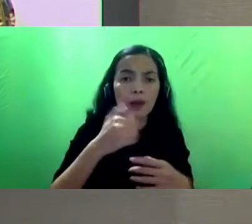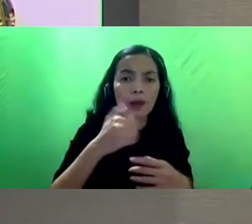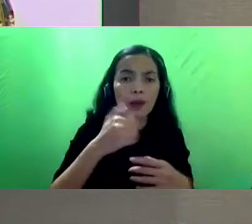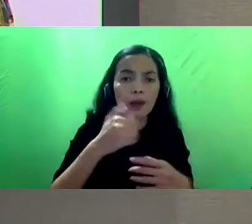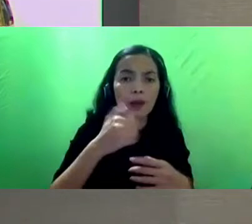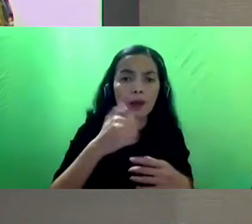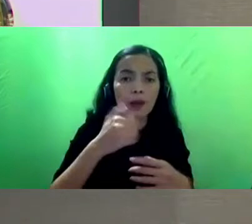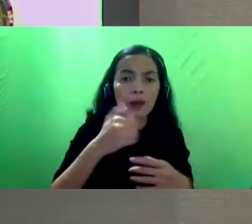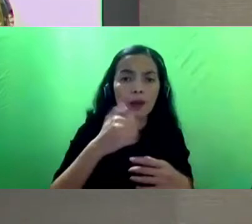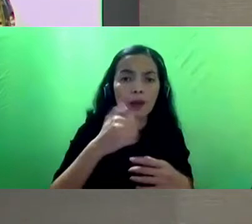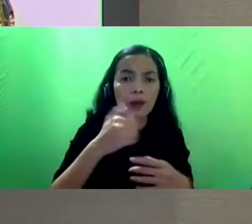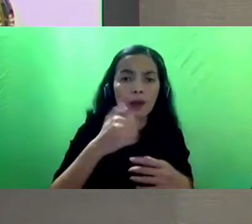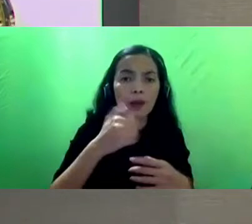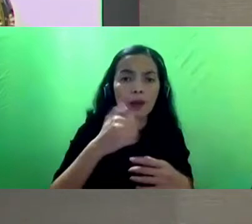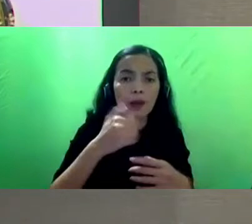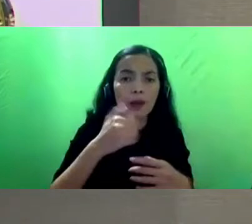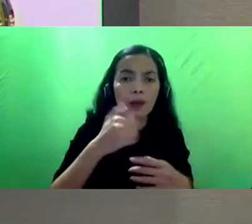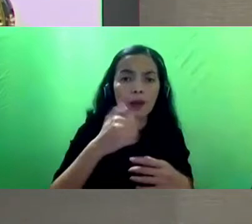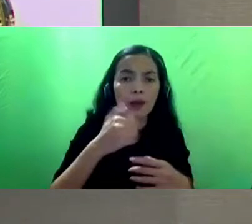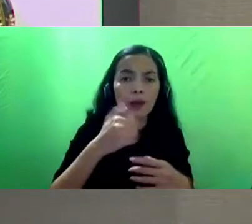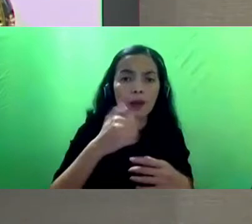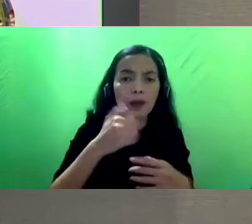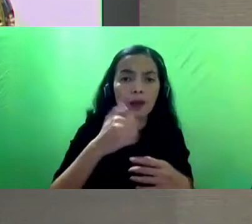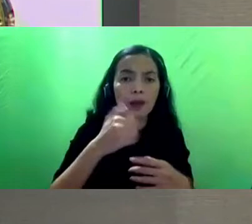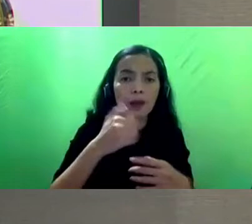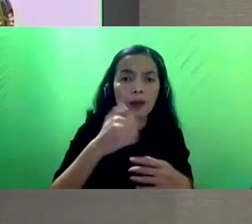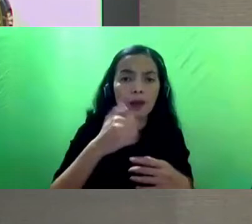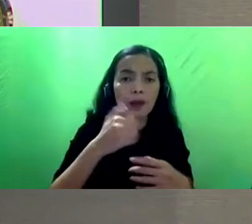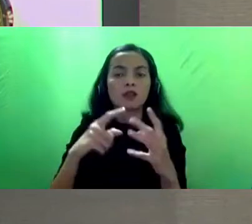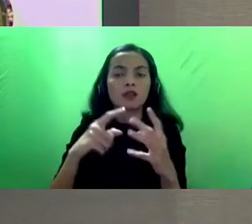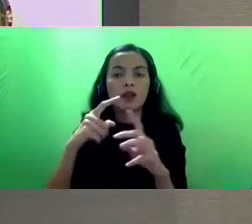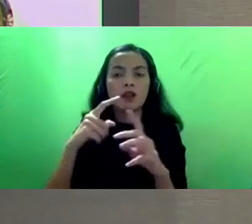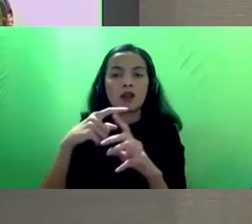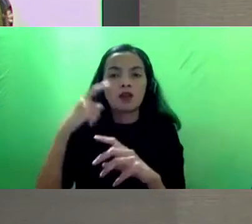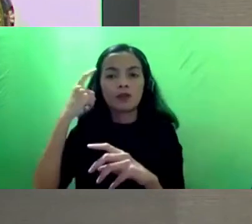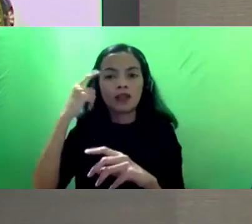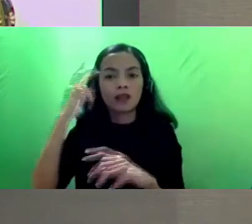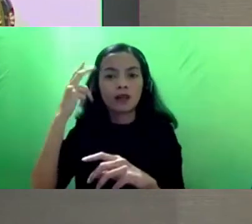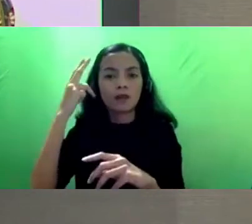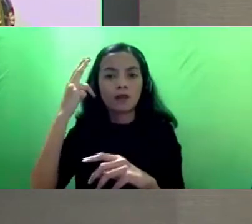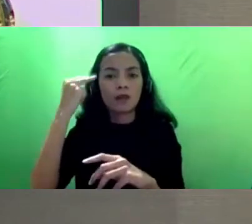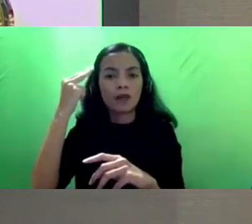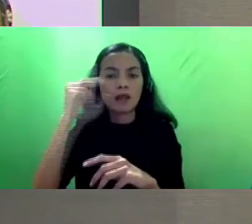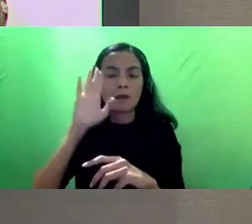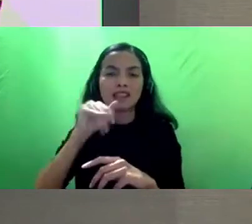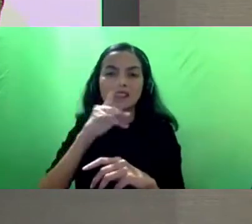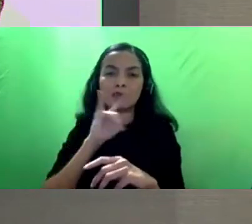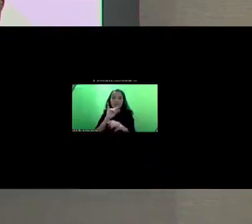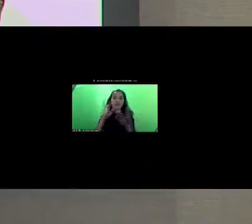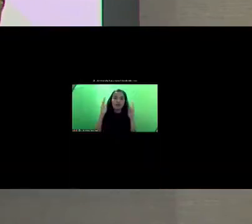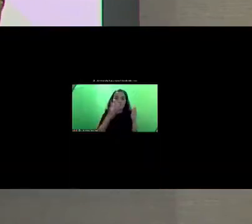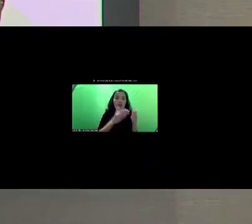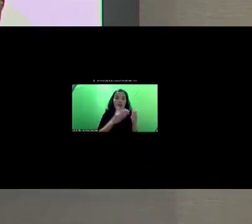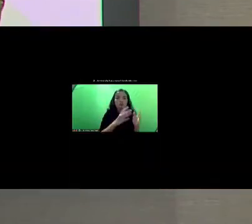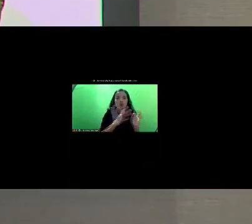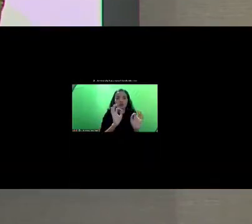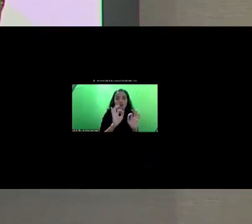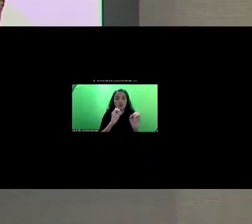violence. That's the area that I think government not yet able to tackle effectively, and I think that